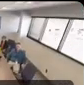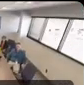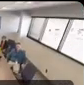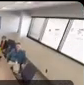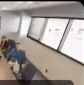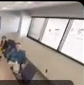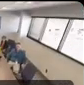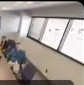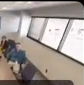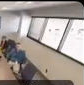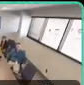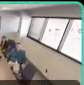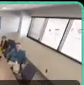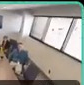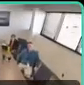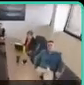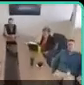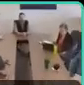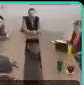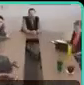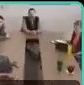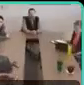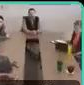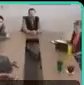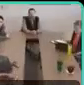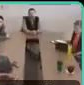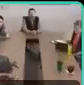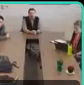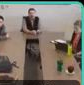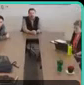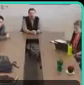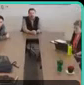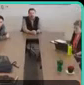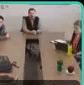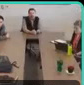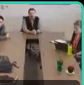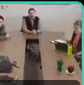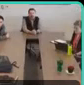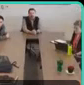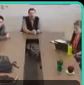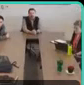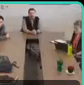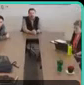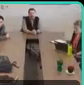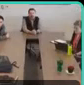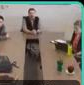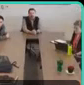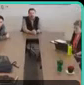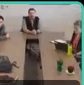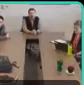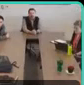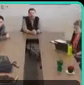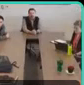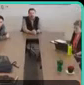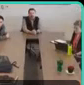So, we mentioned that as an enterprise agency, State Parks generates about 75% of our operating budget. This